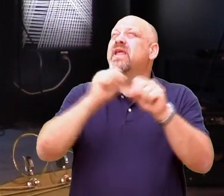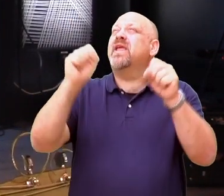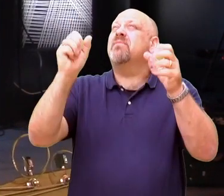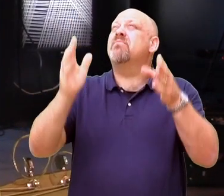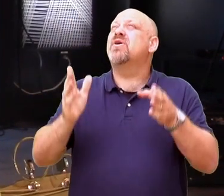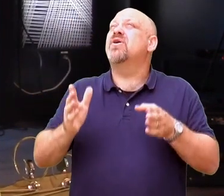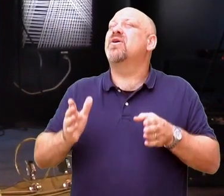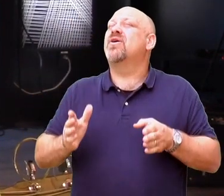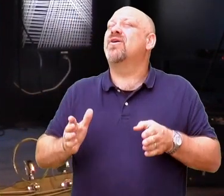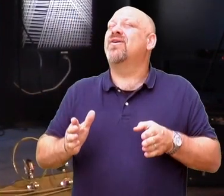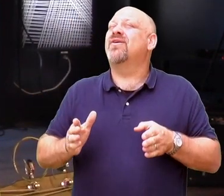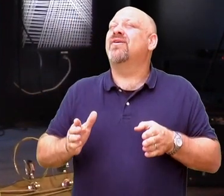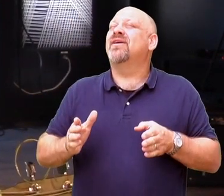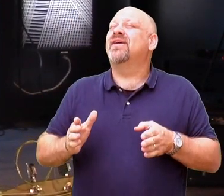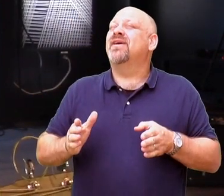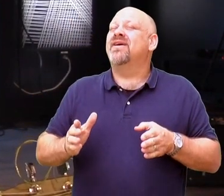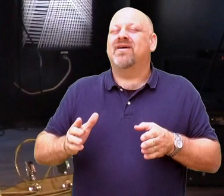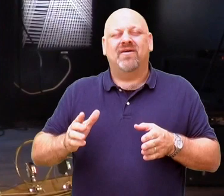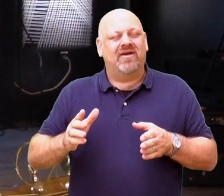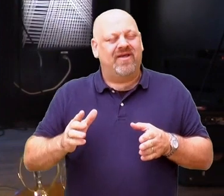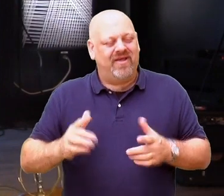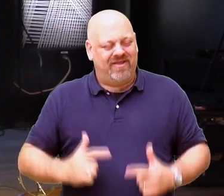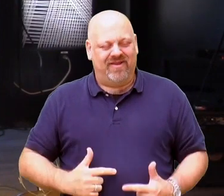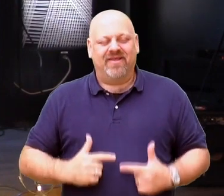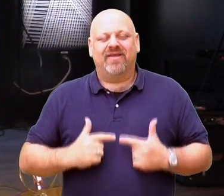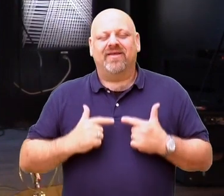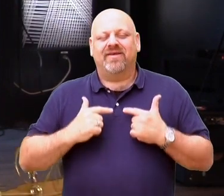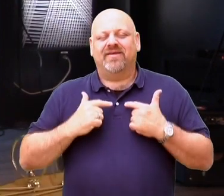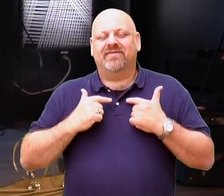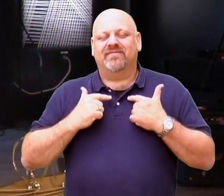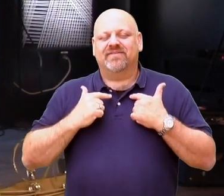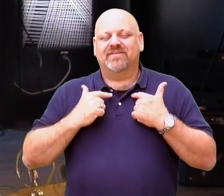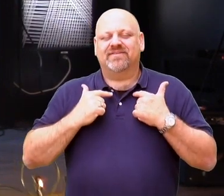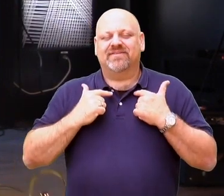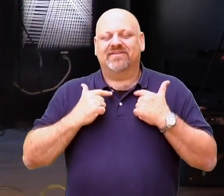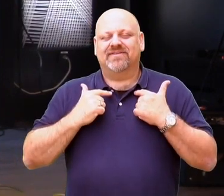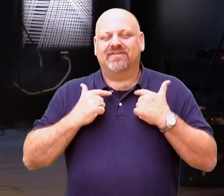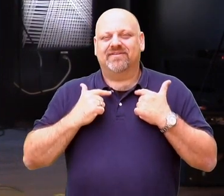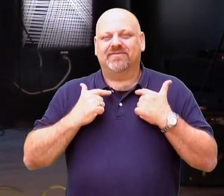my Redeemer lives.